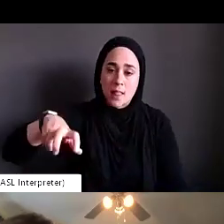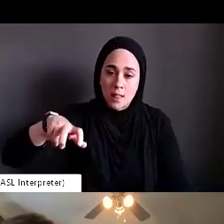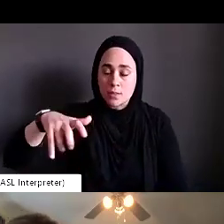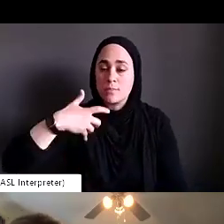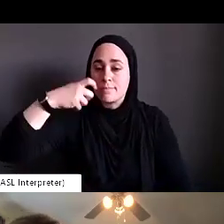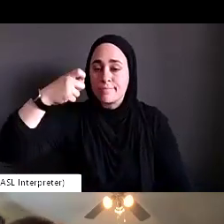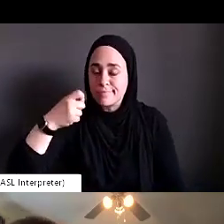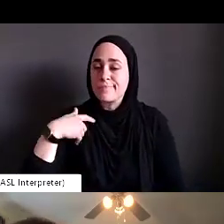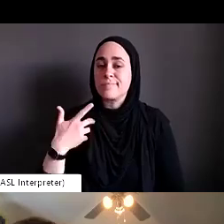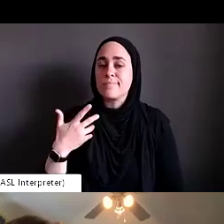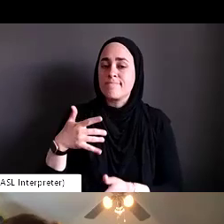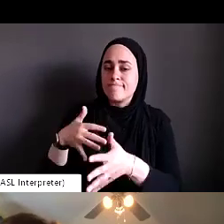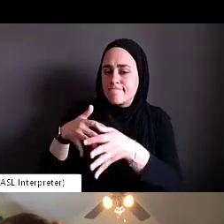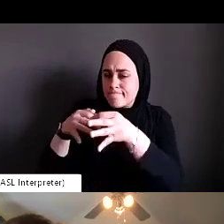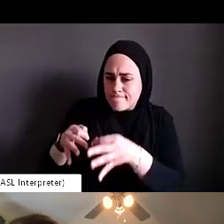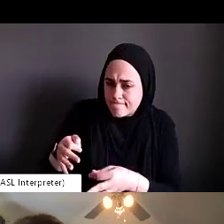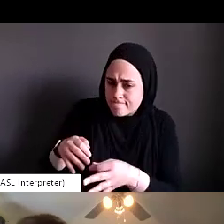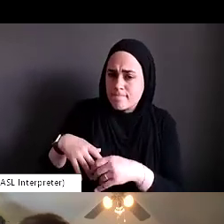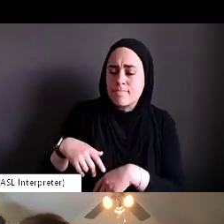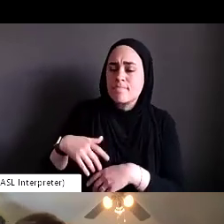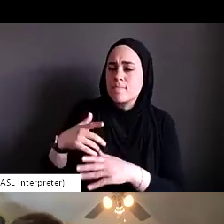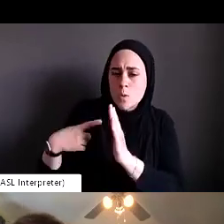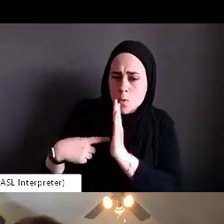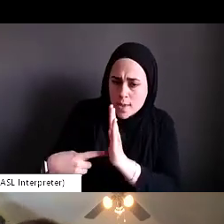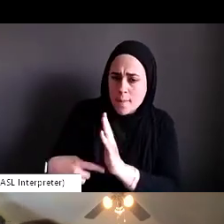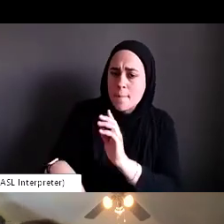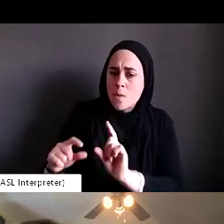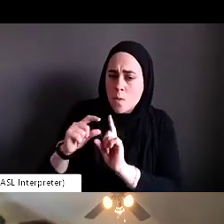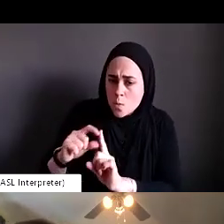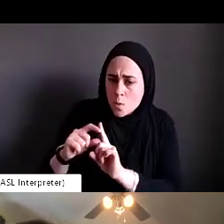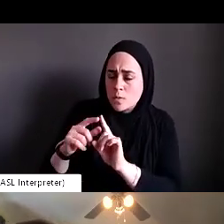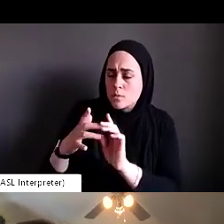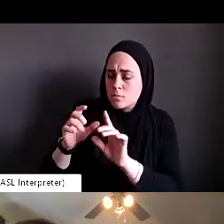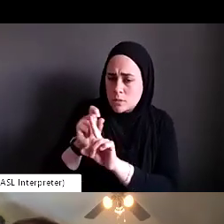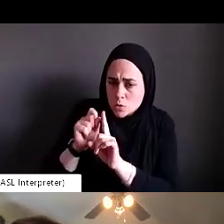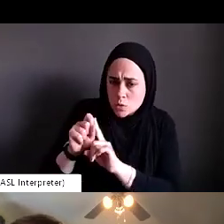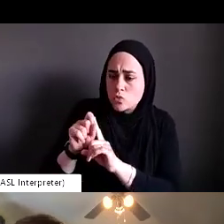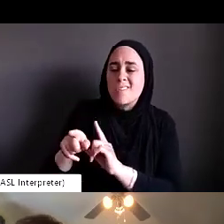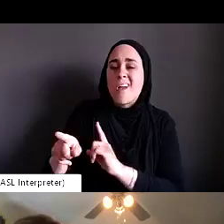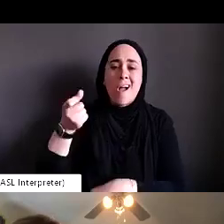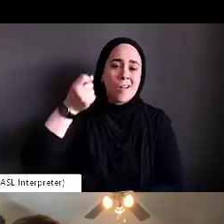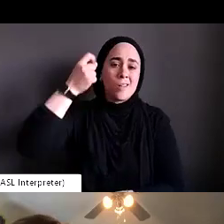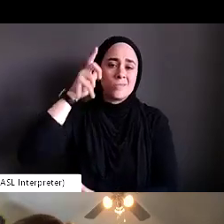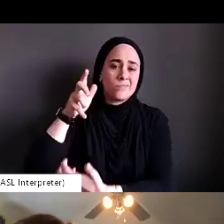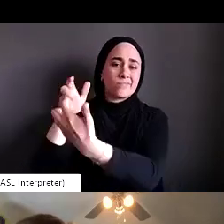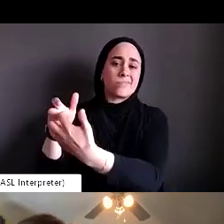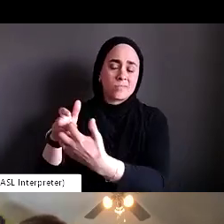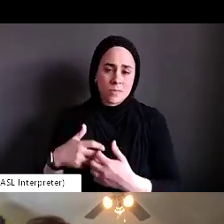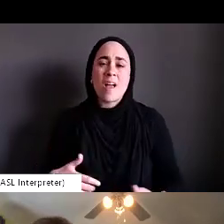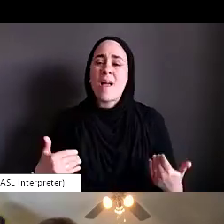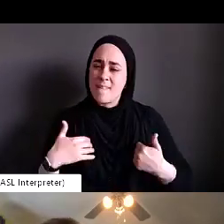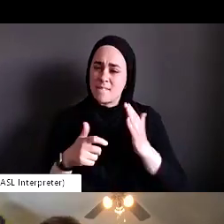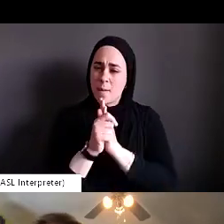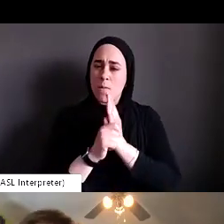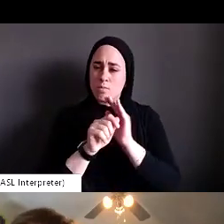redefine elder abuse in words, examples, and scenarios that they understood. We will have a booklet coming out of their work